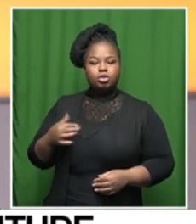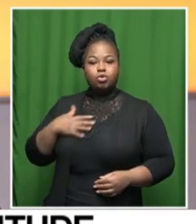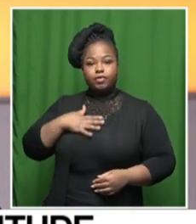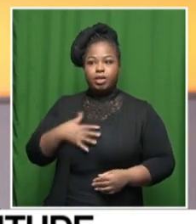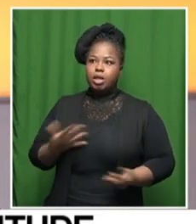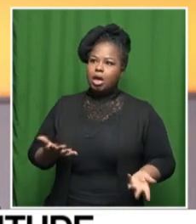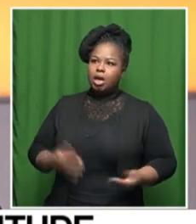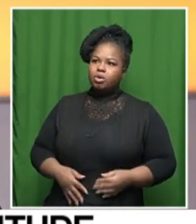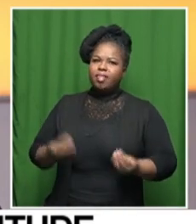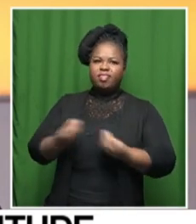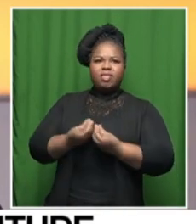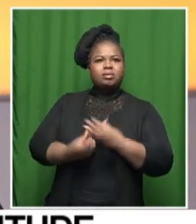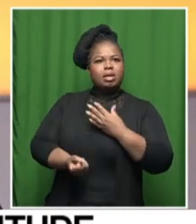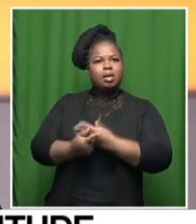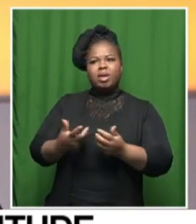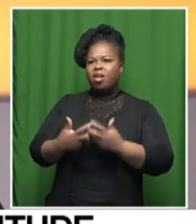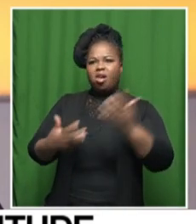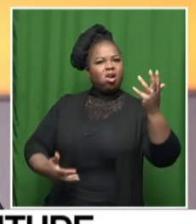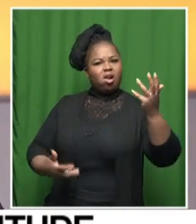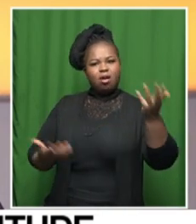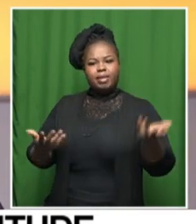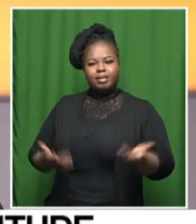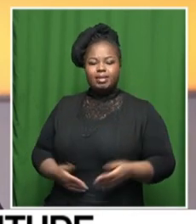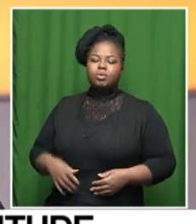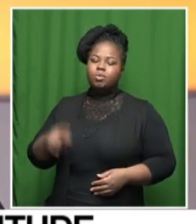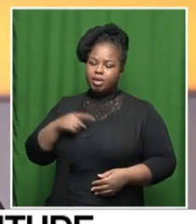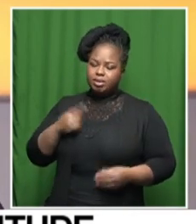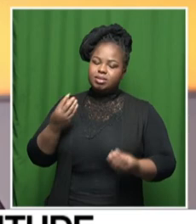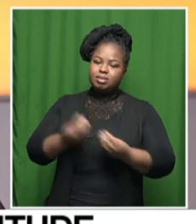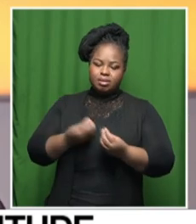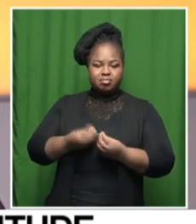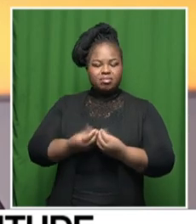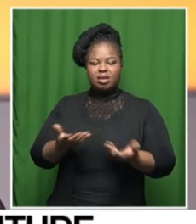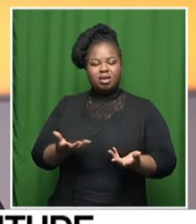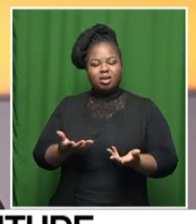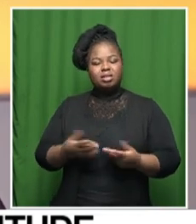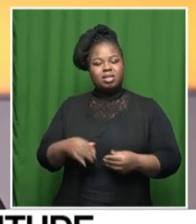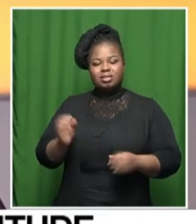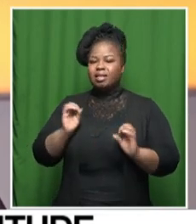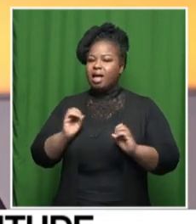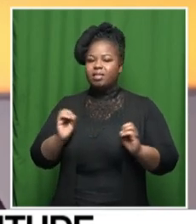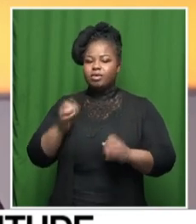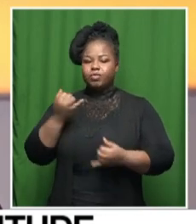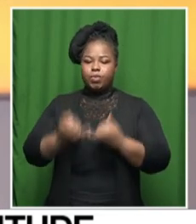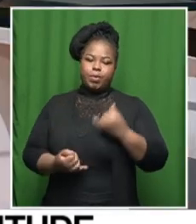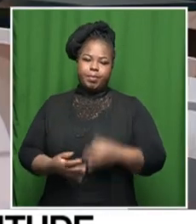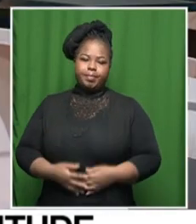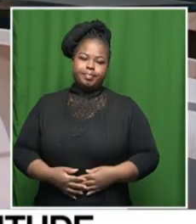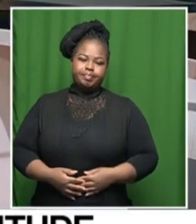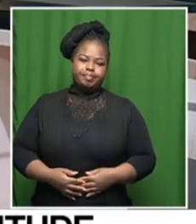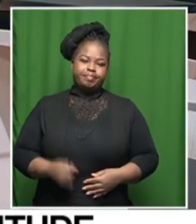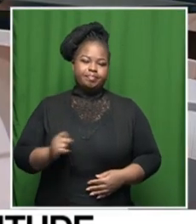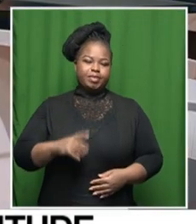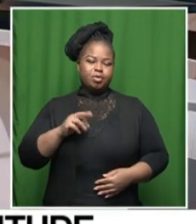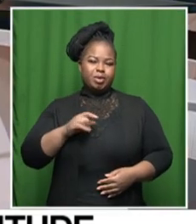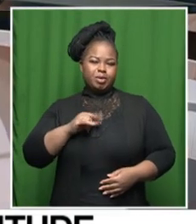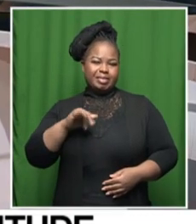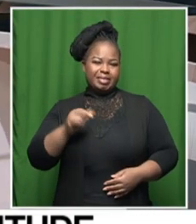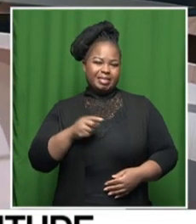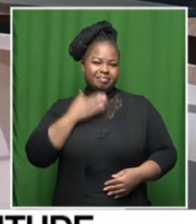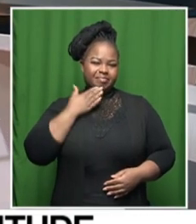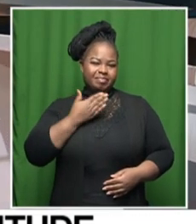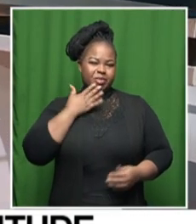that you think they were supposed to happen, there is something wrong. There is absolutely nothing wrong with it. Yeah. So. All right, Nomakhosazana, thank you so